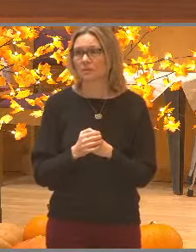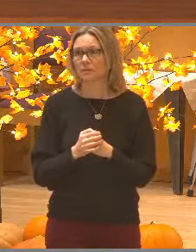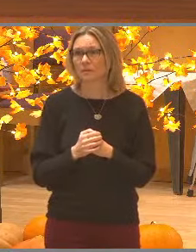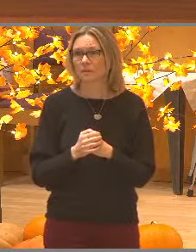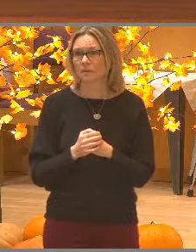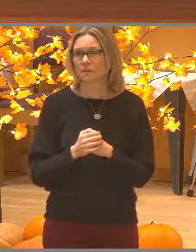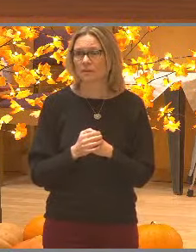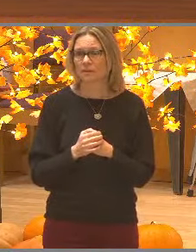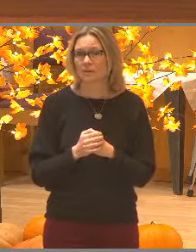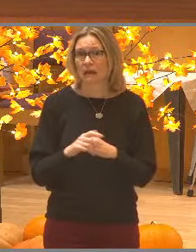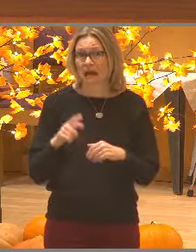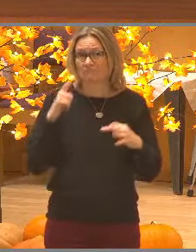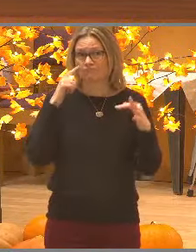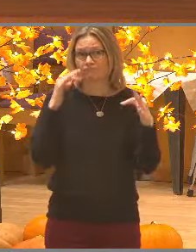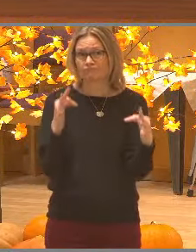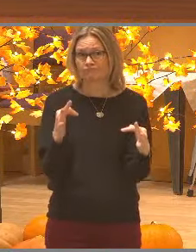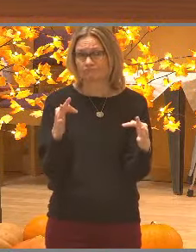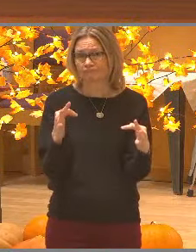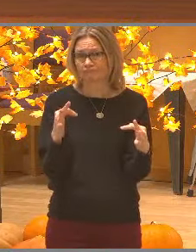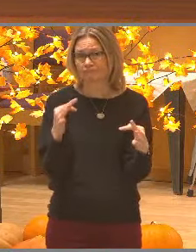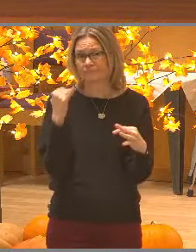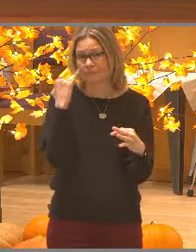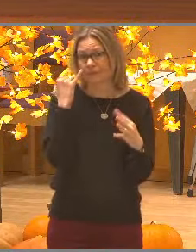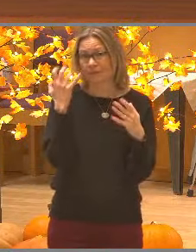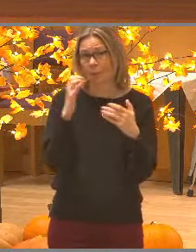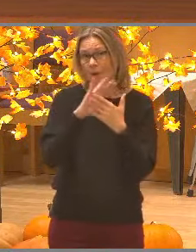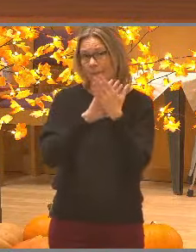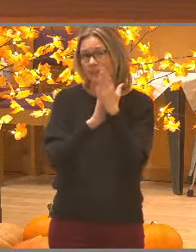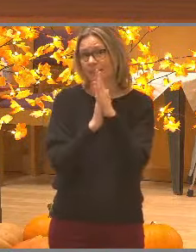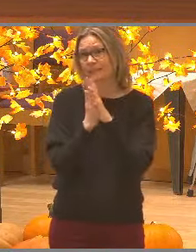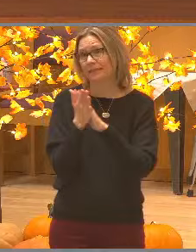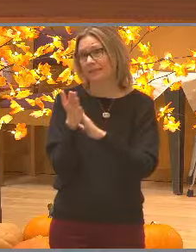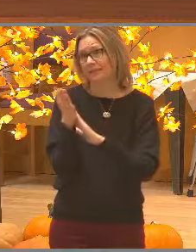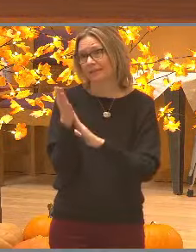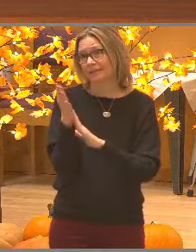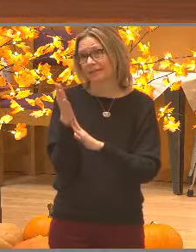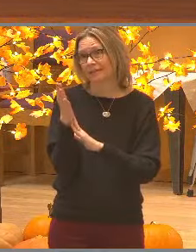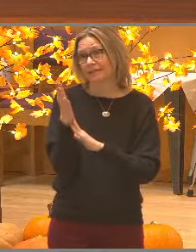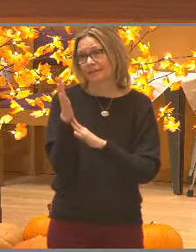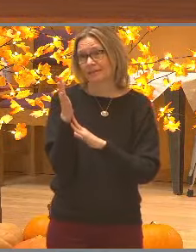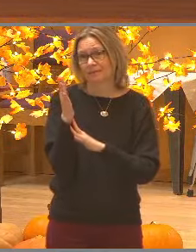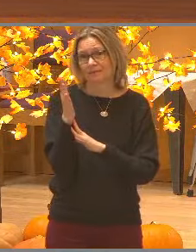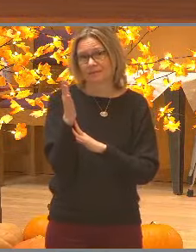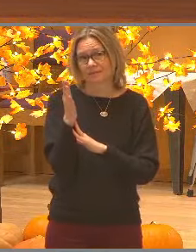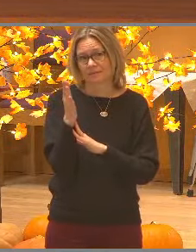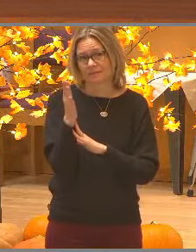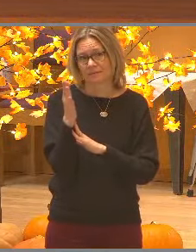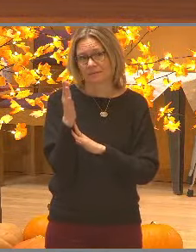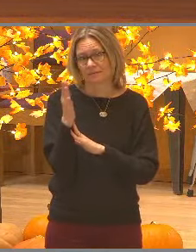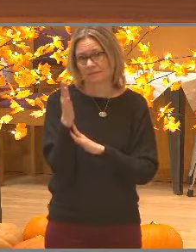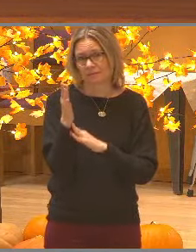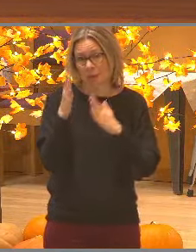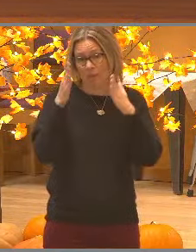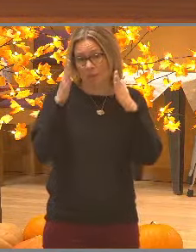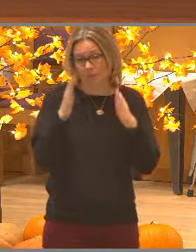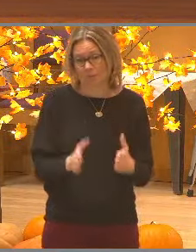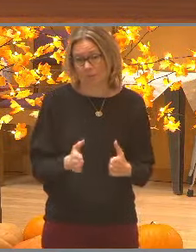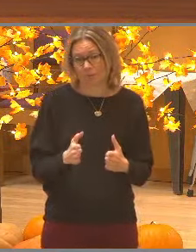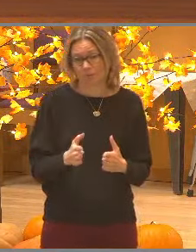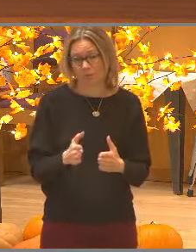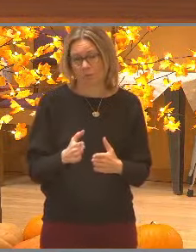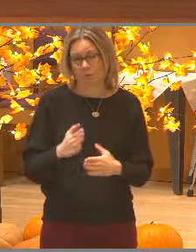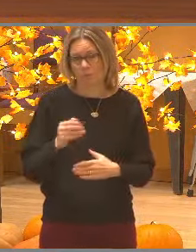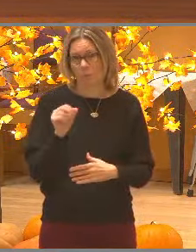And I had to decide if I want to be an instrument or I want to be an obstacle for the